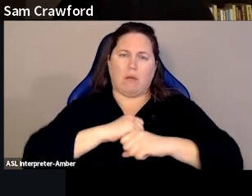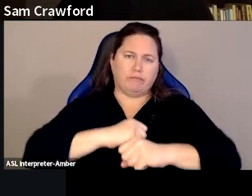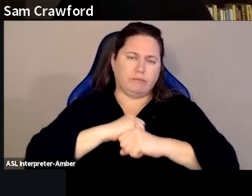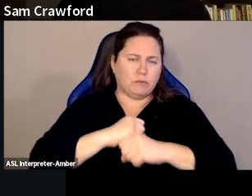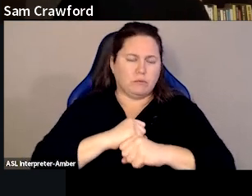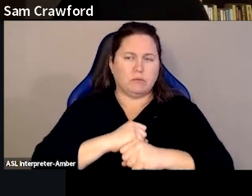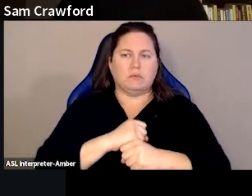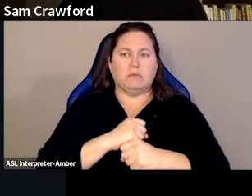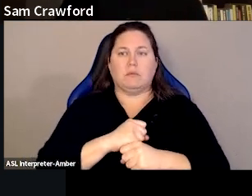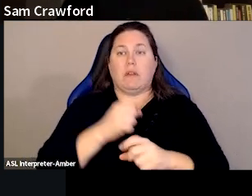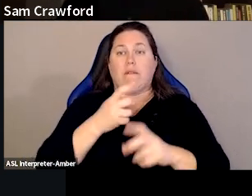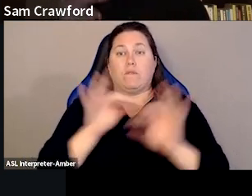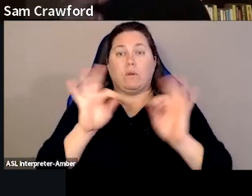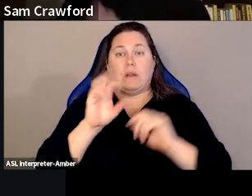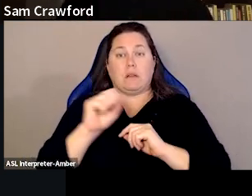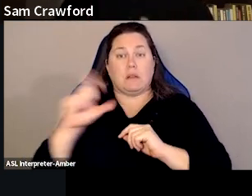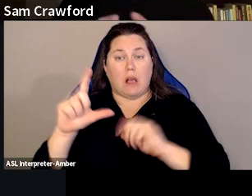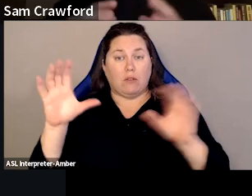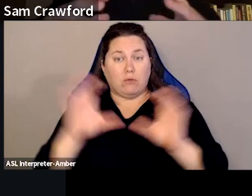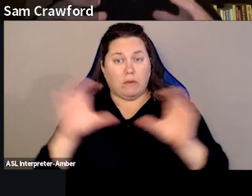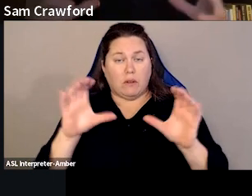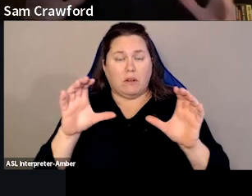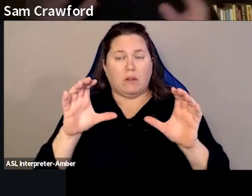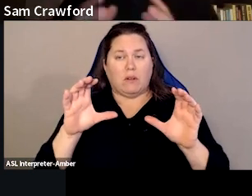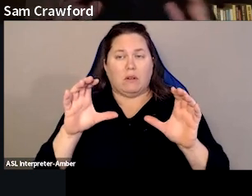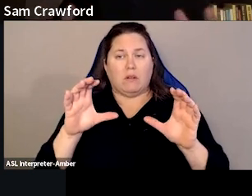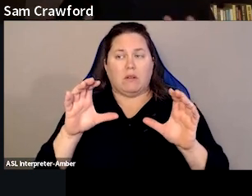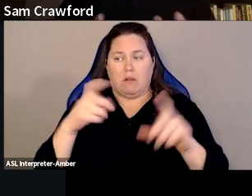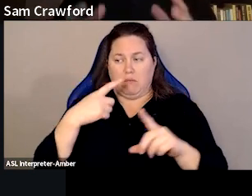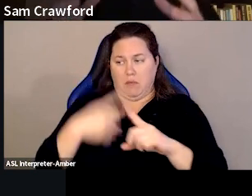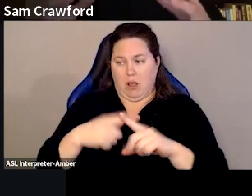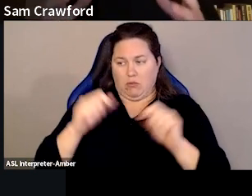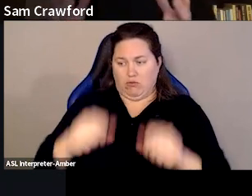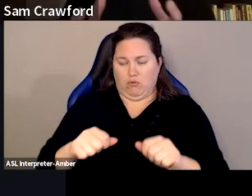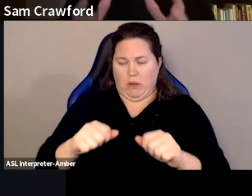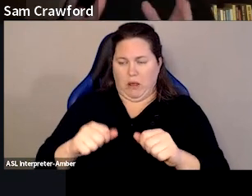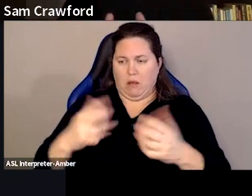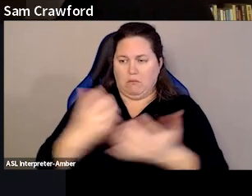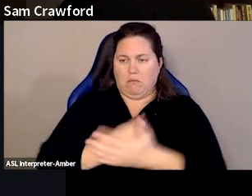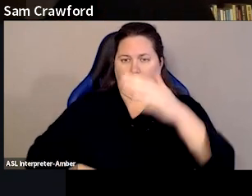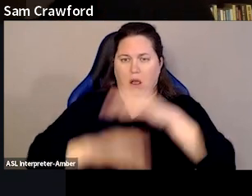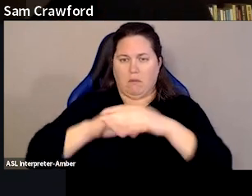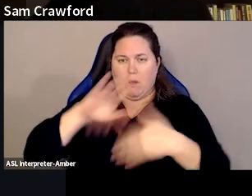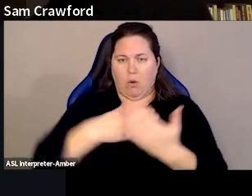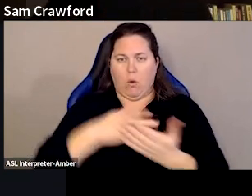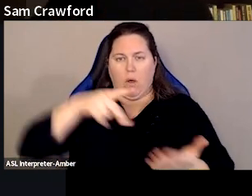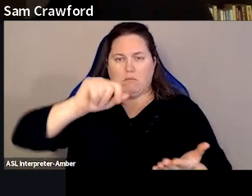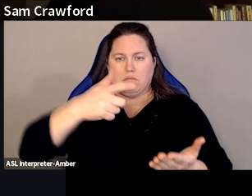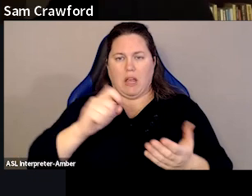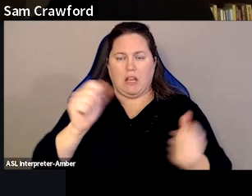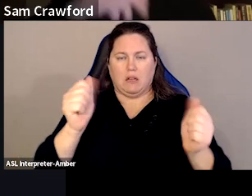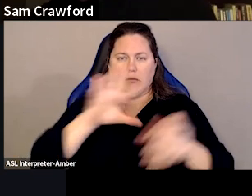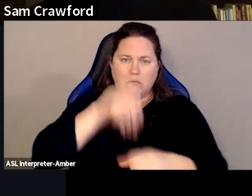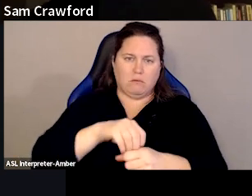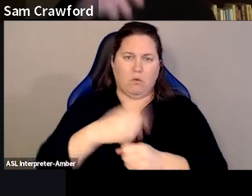free SSL certificate, and the ability to SEO optimize basically every page, all via one dashboard. And I'm